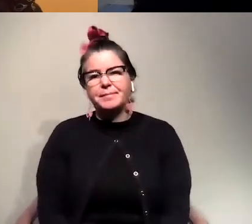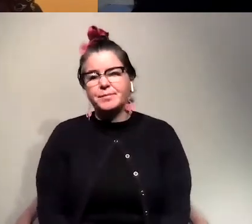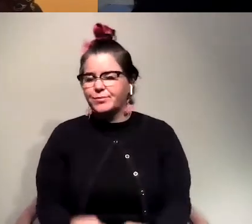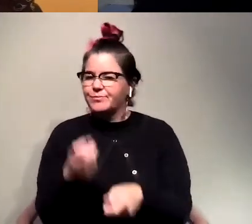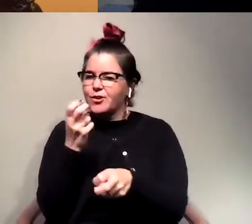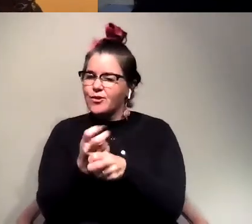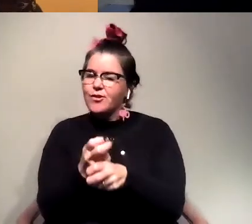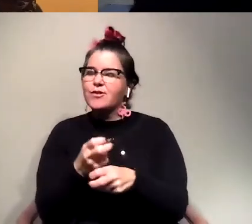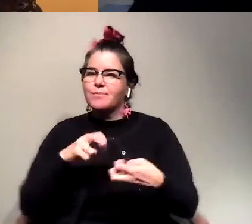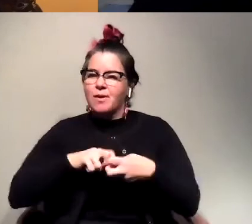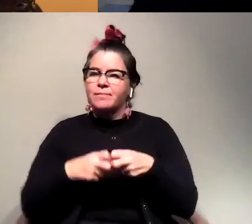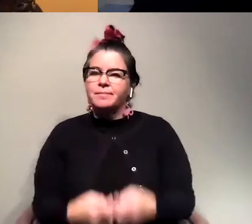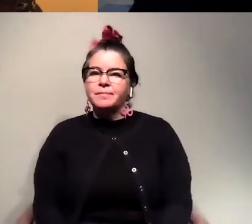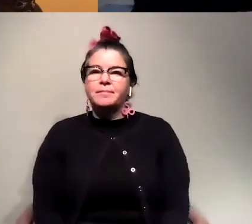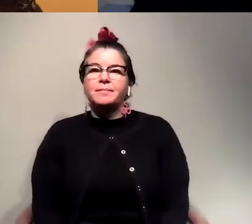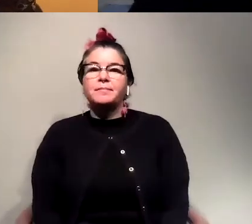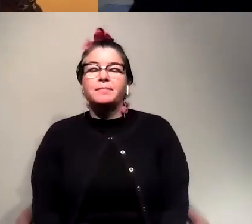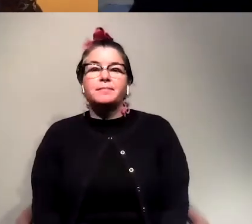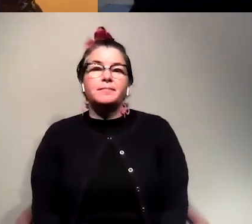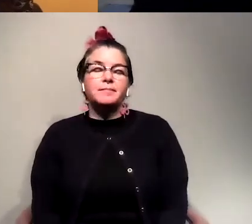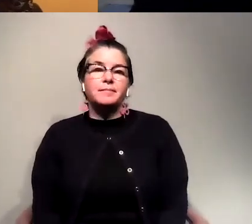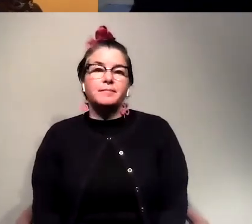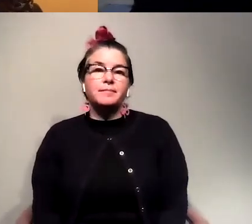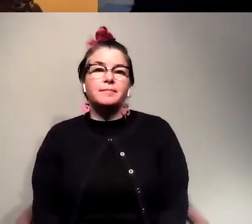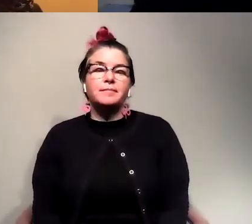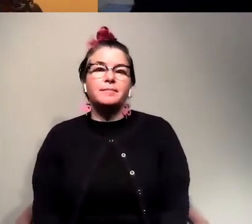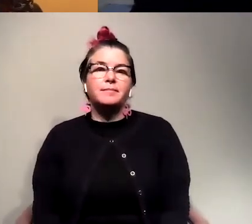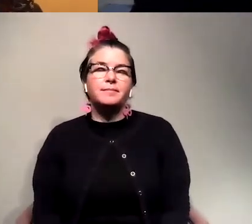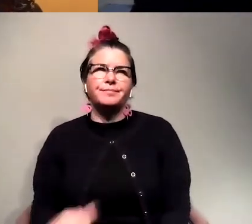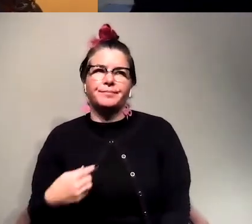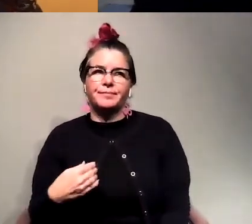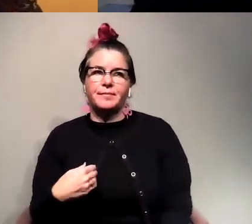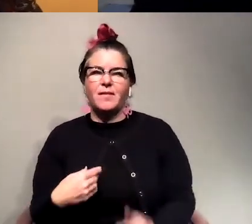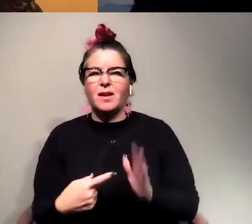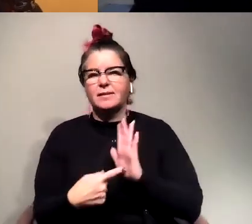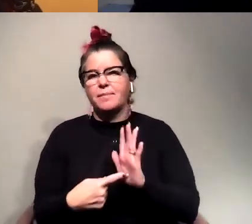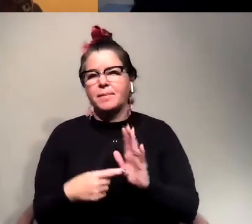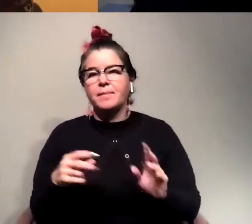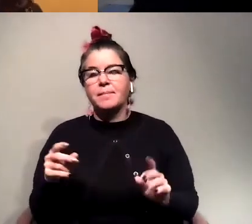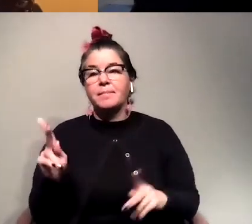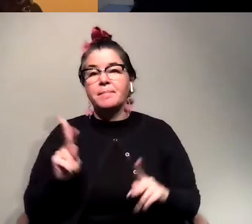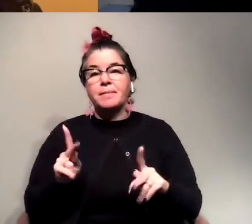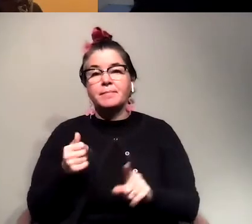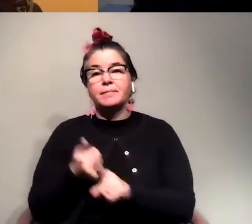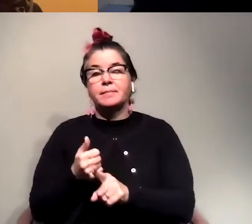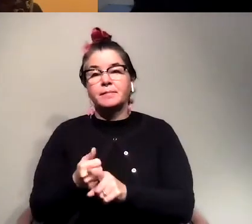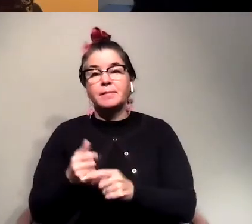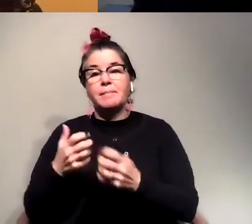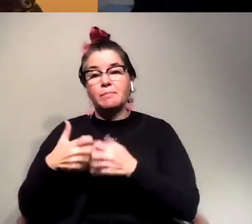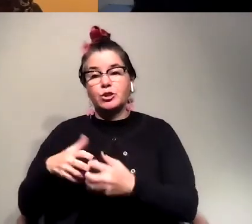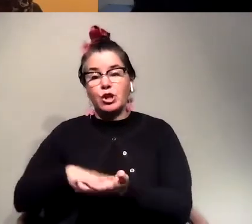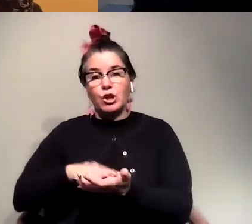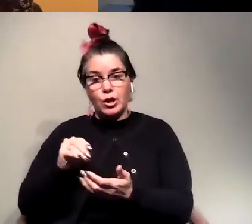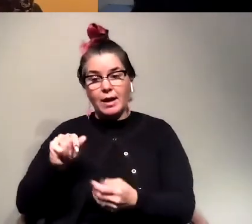tough problem. You know, we've got examples of people who do machine learning, who do